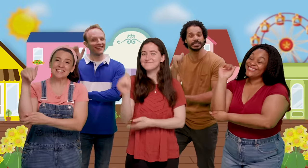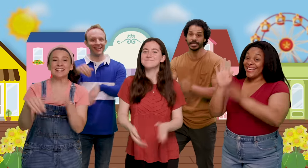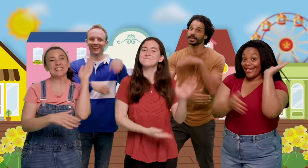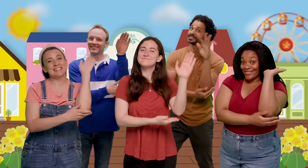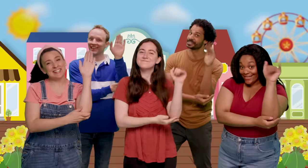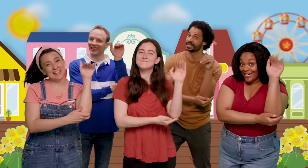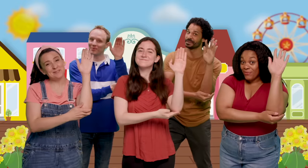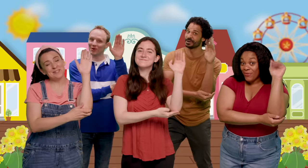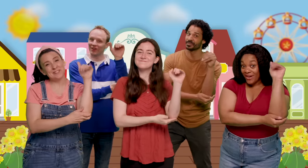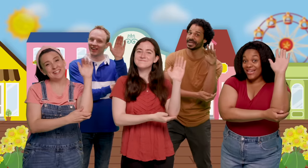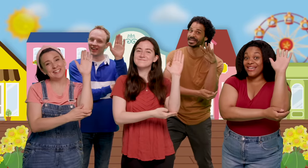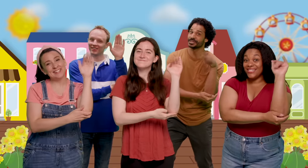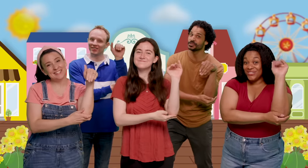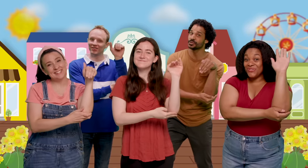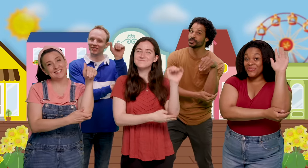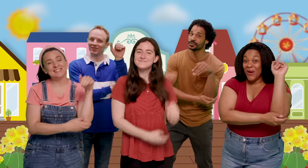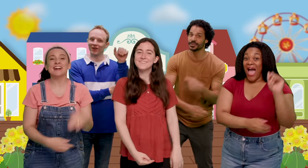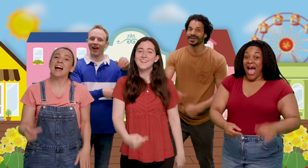Skinnamarink-a-dink-a-dink,